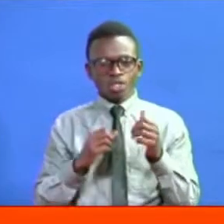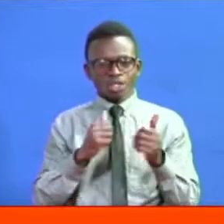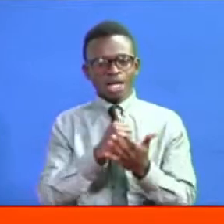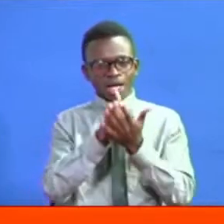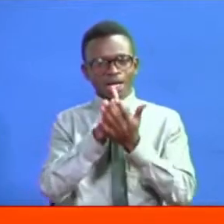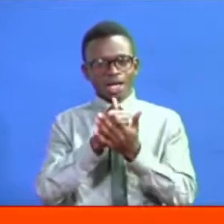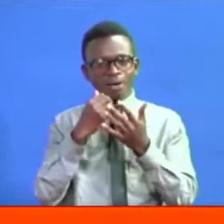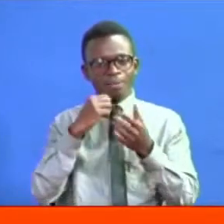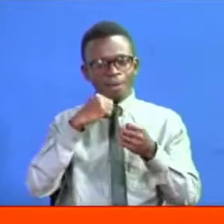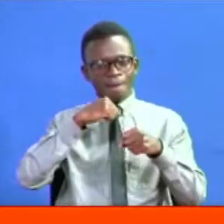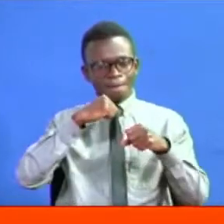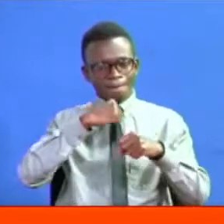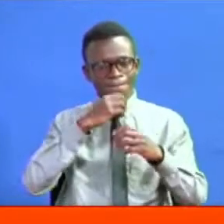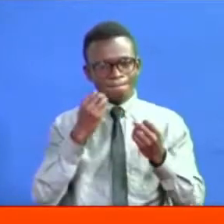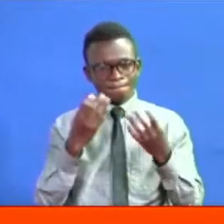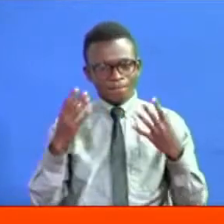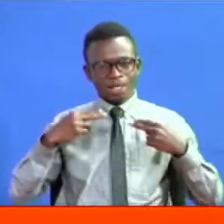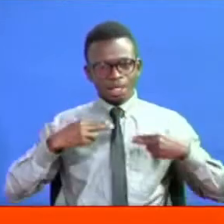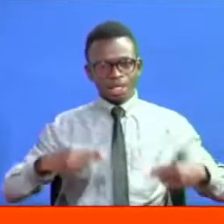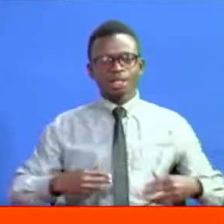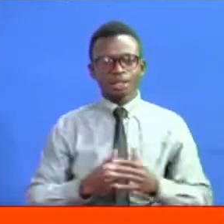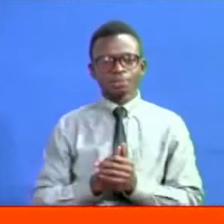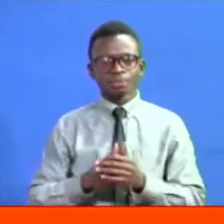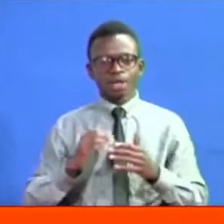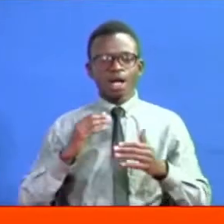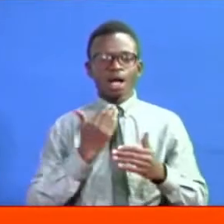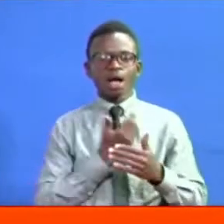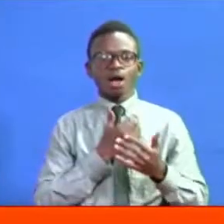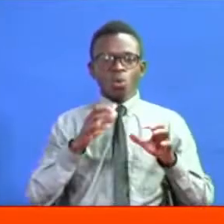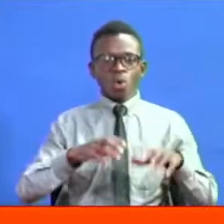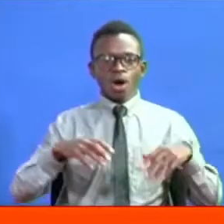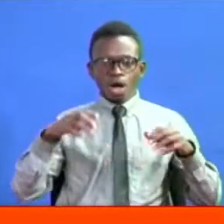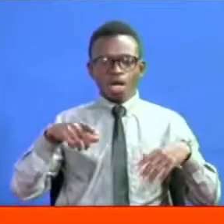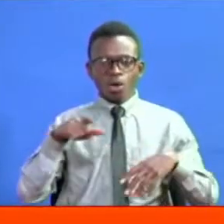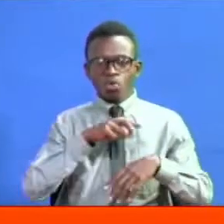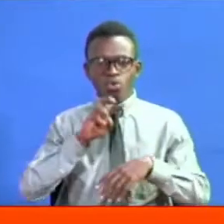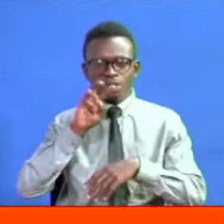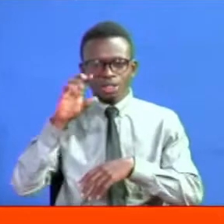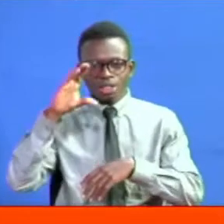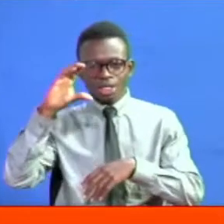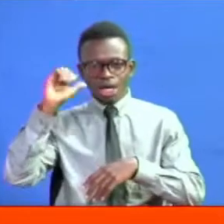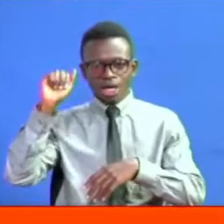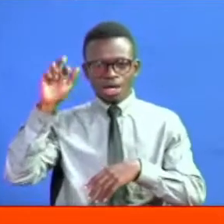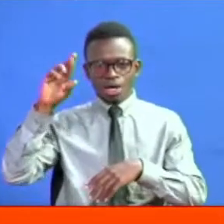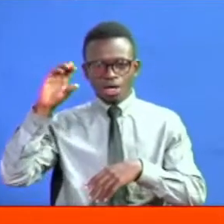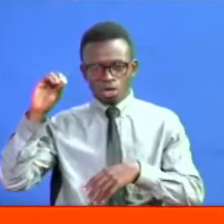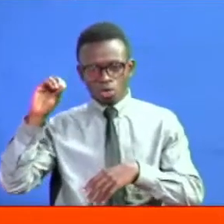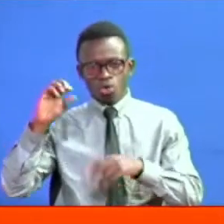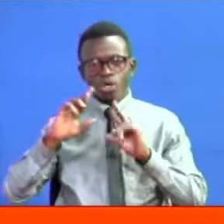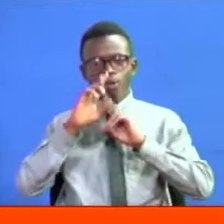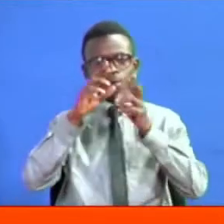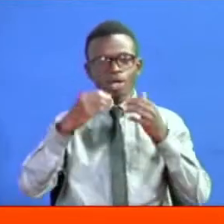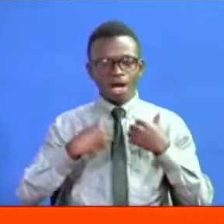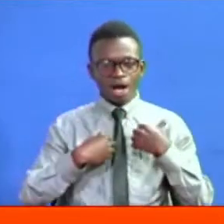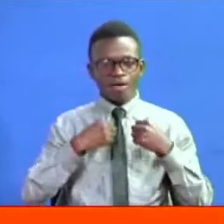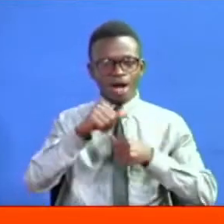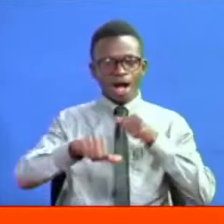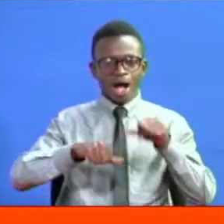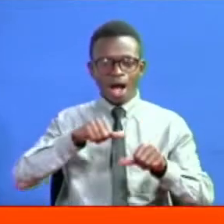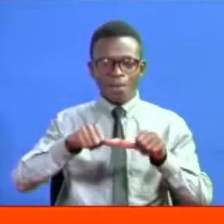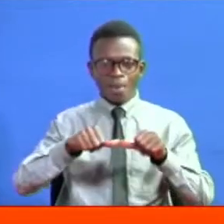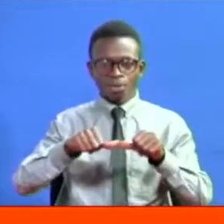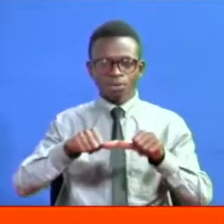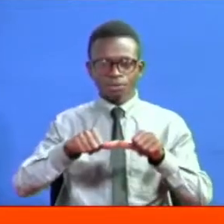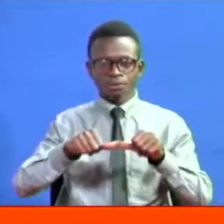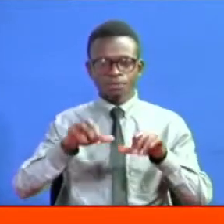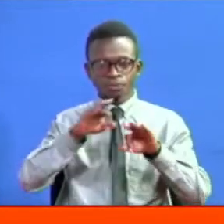of the human health. In our agribusiness segment tonight, our very own Caroline Kimwele takes us through an educative piece to a field